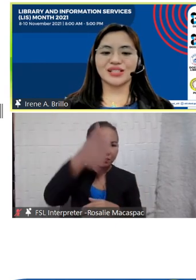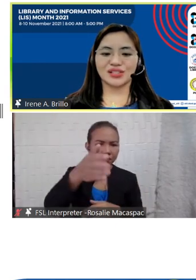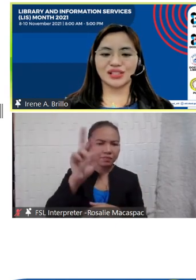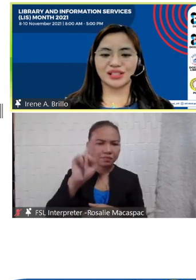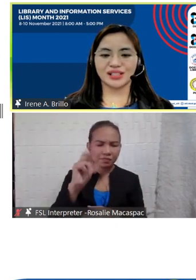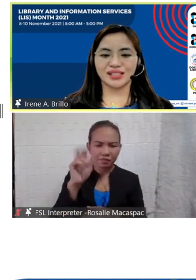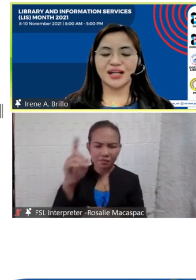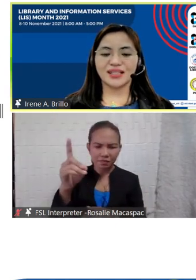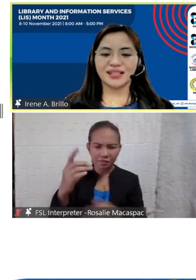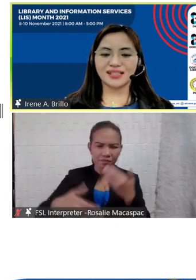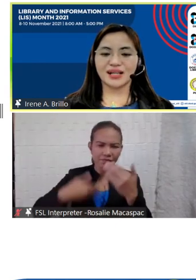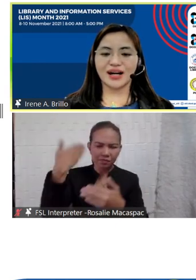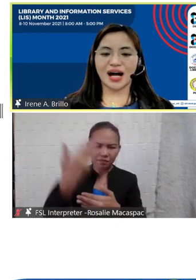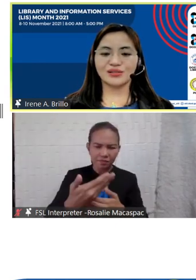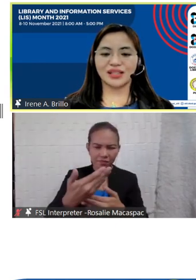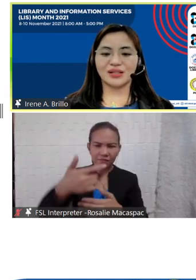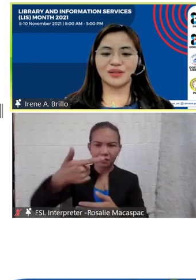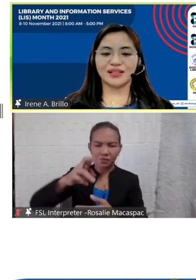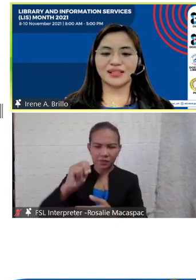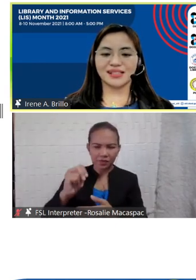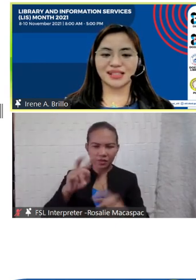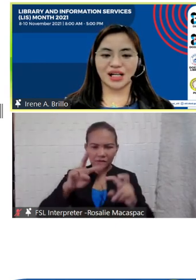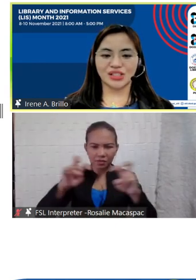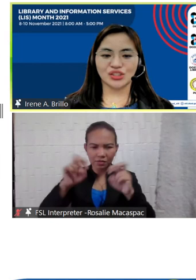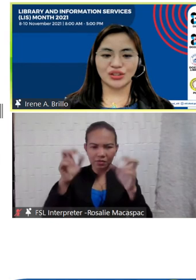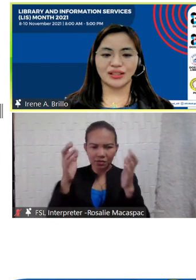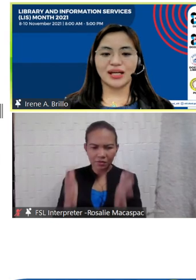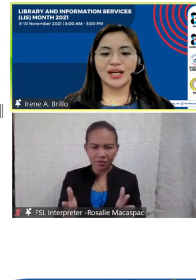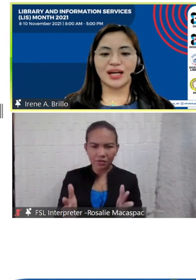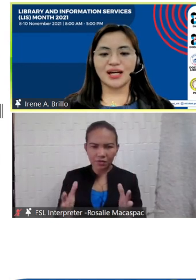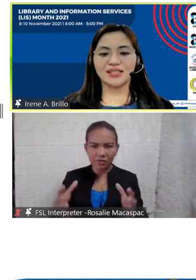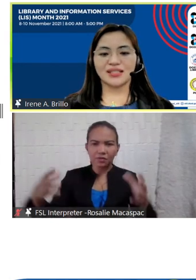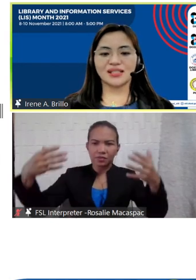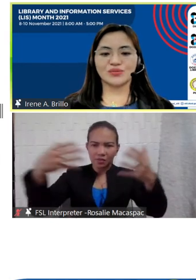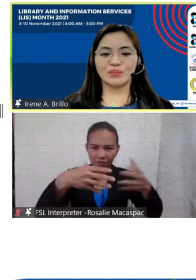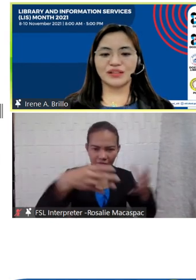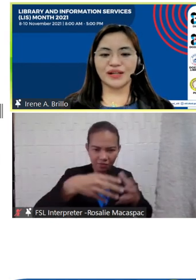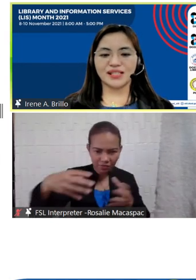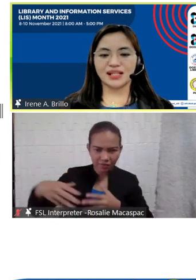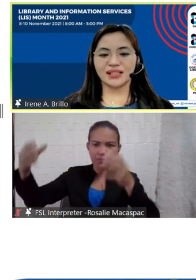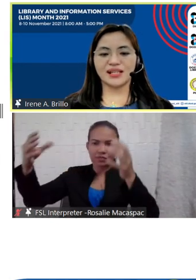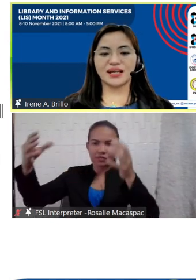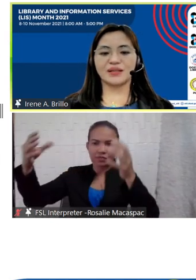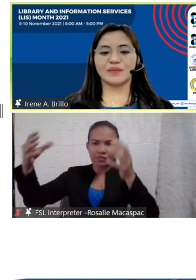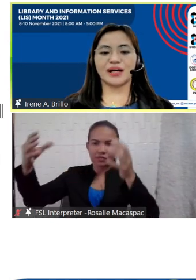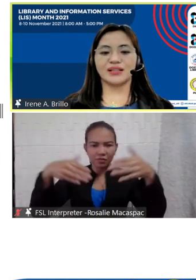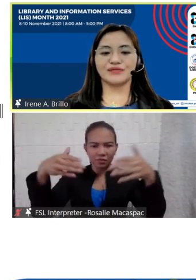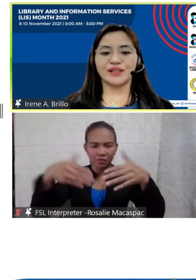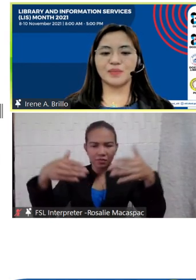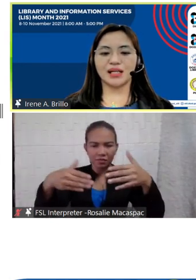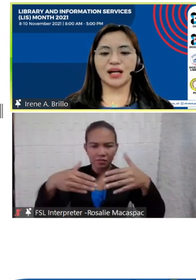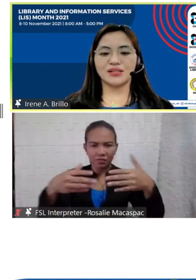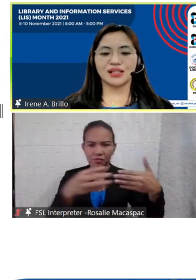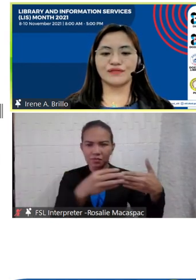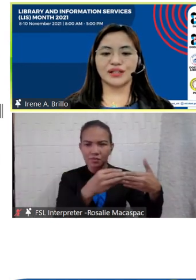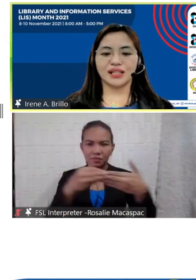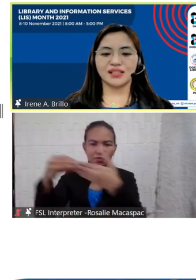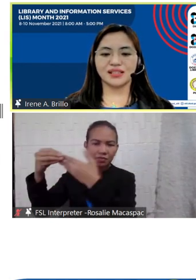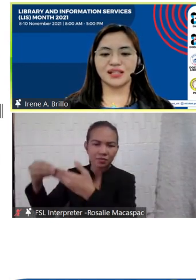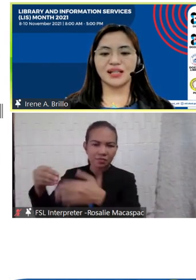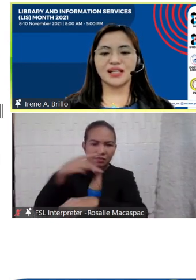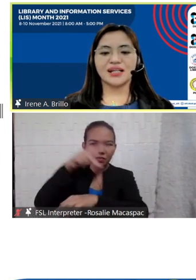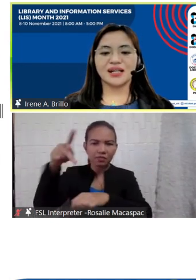Next-Gen Researchers. This is a roundtable discussion. And this will be facilitated by the Philippine Council